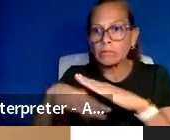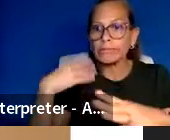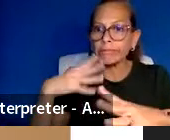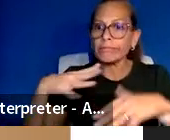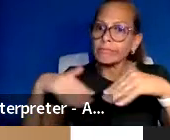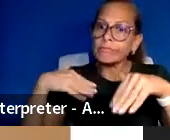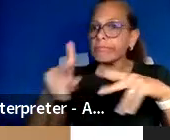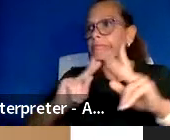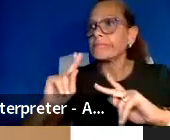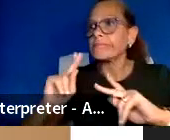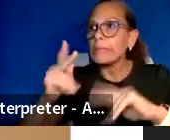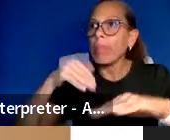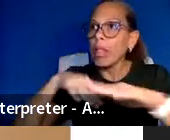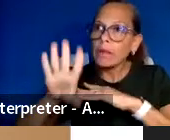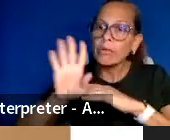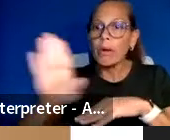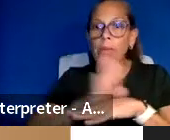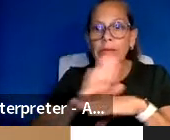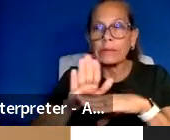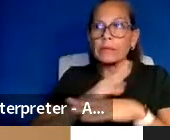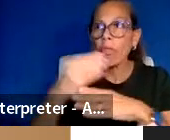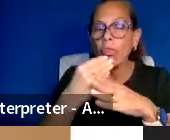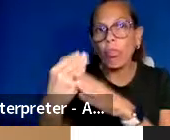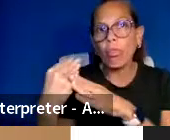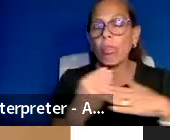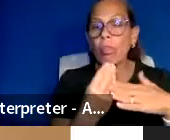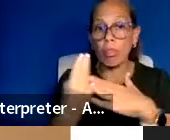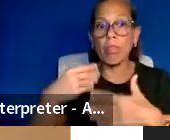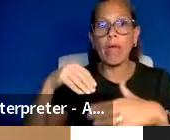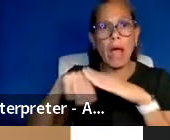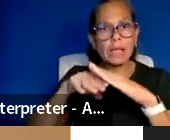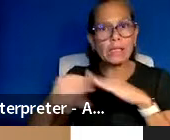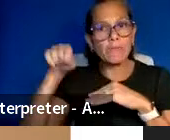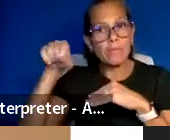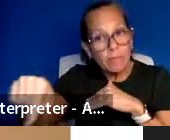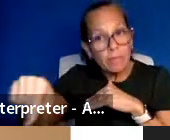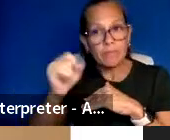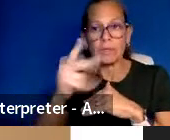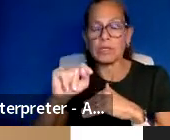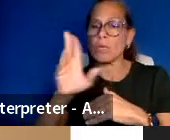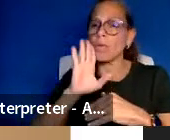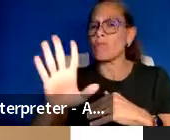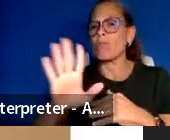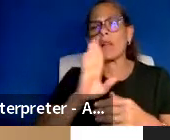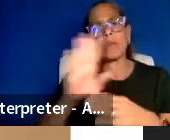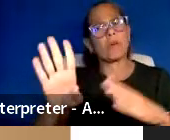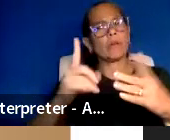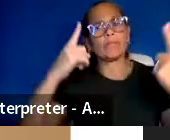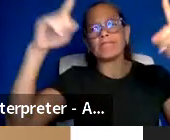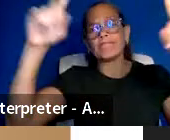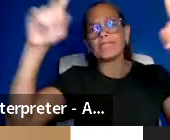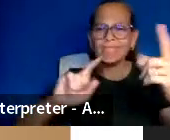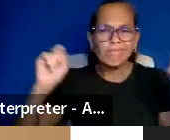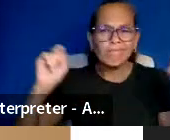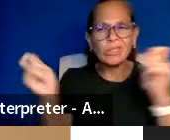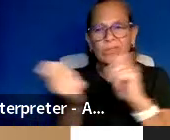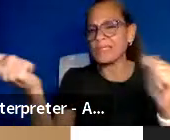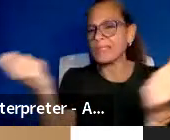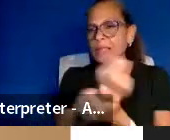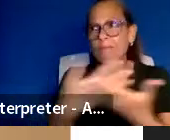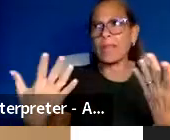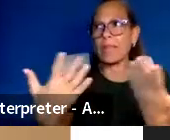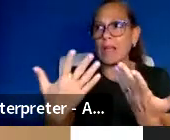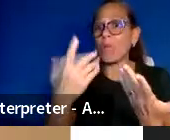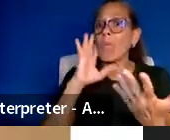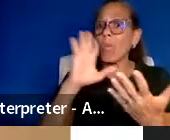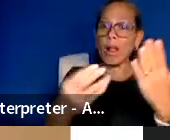stations will see. Access to Penn Station is going to be a game changer, and we know that this is not only going to be an economic boom